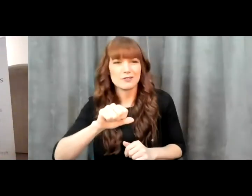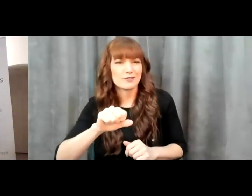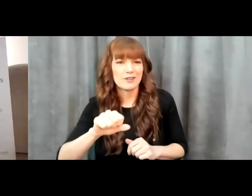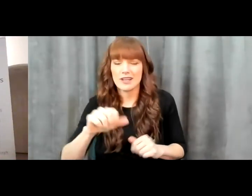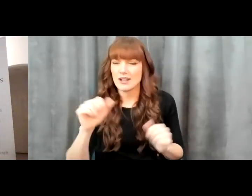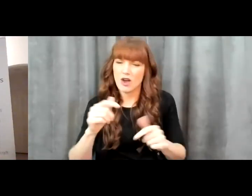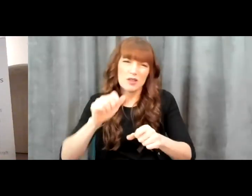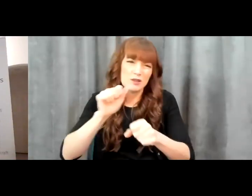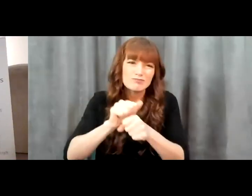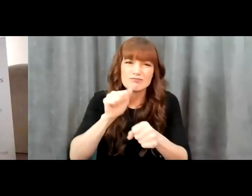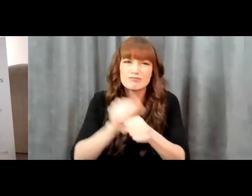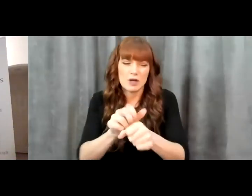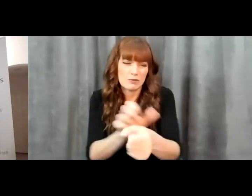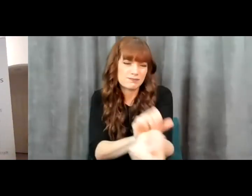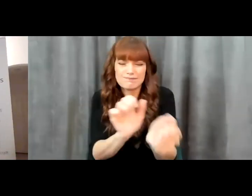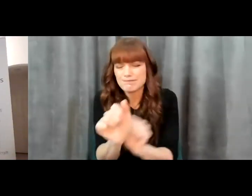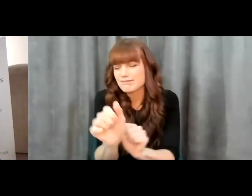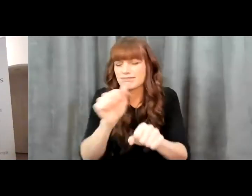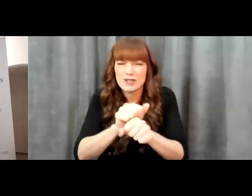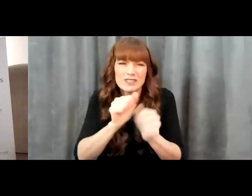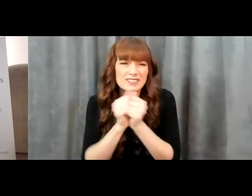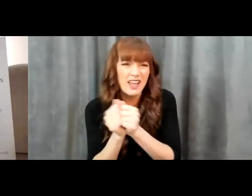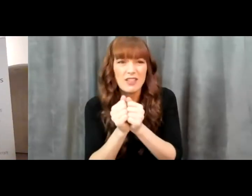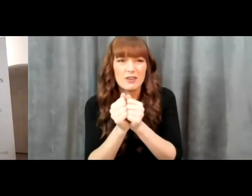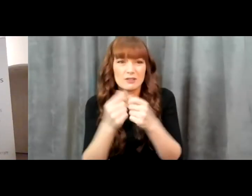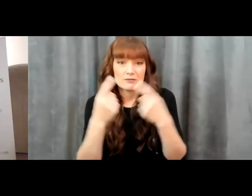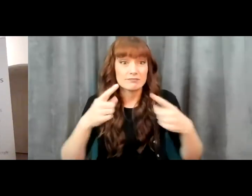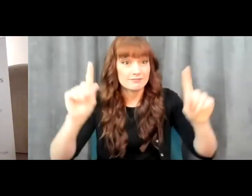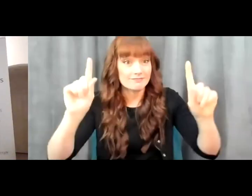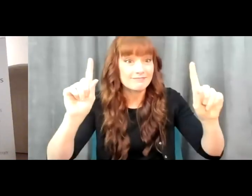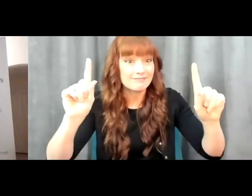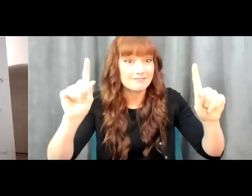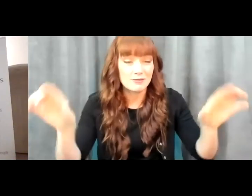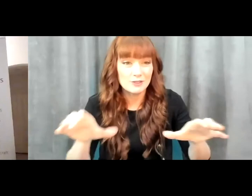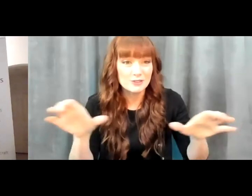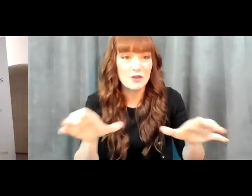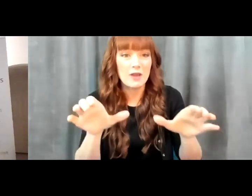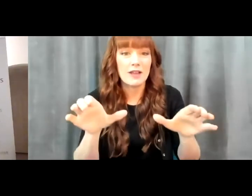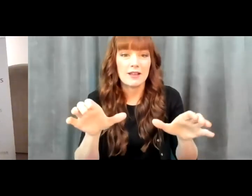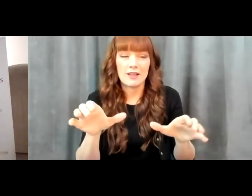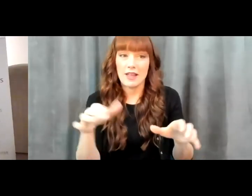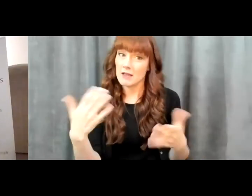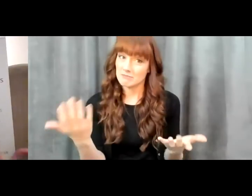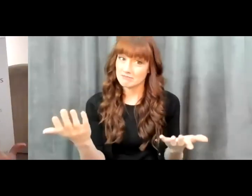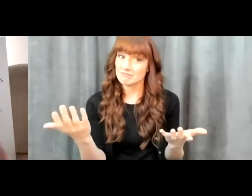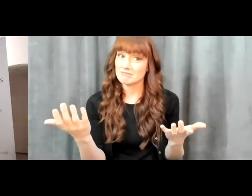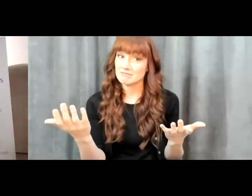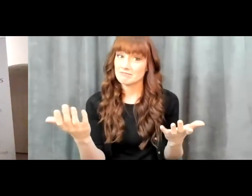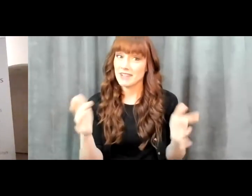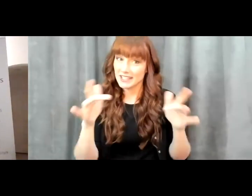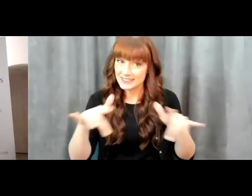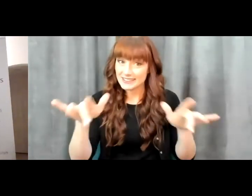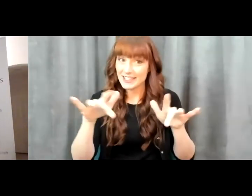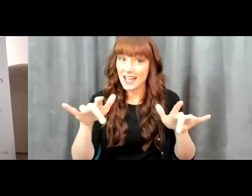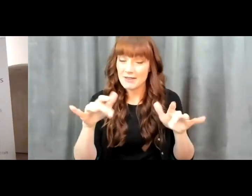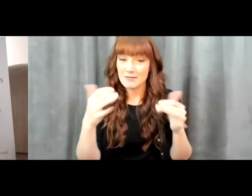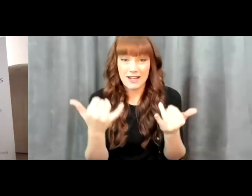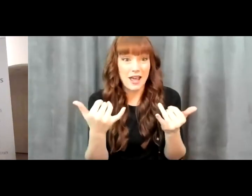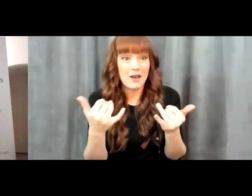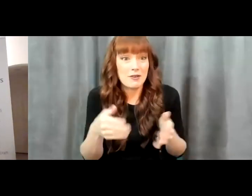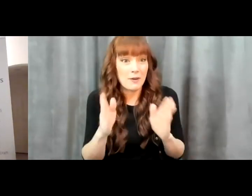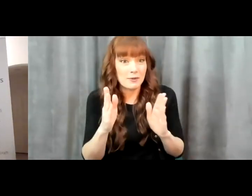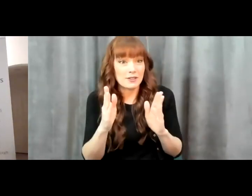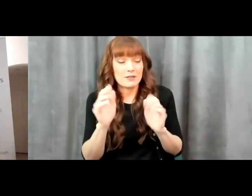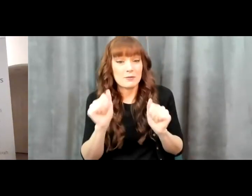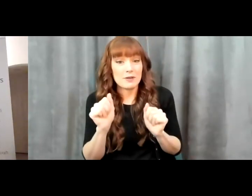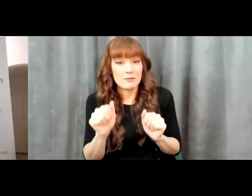goes into it to bring it to life. And because it's taped, we had the extra opportunity of